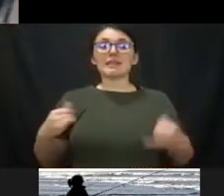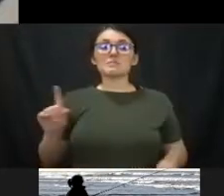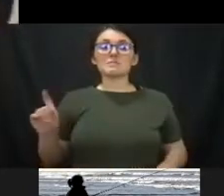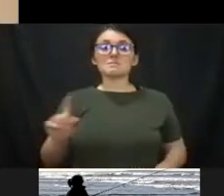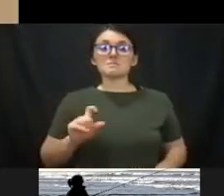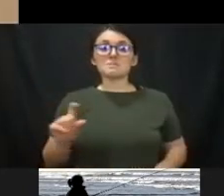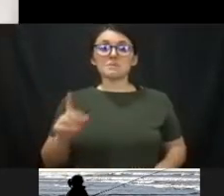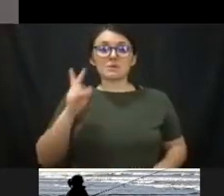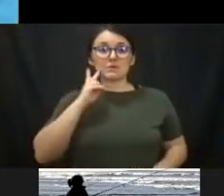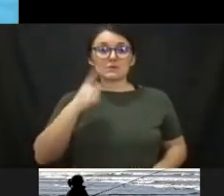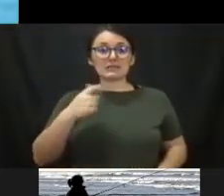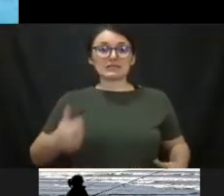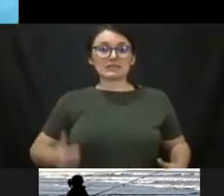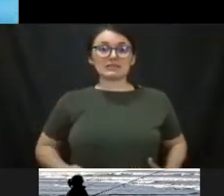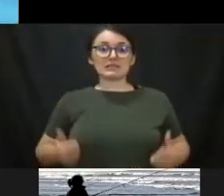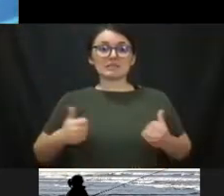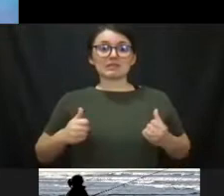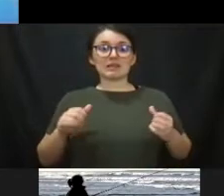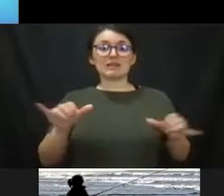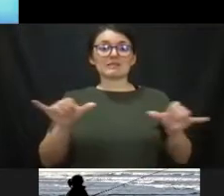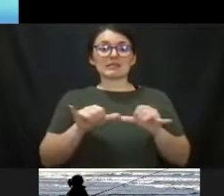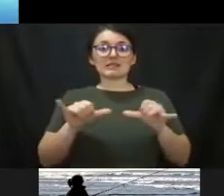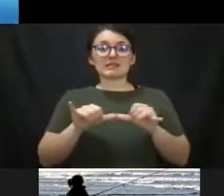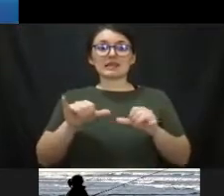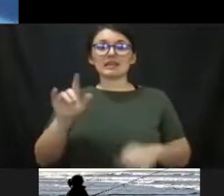some life-size tail flukes.